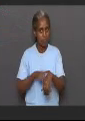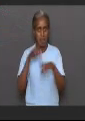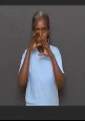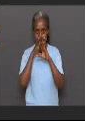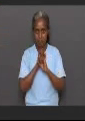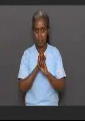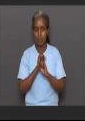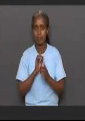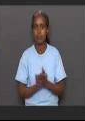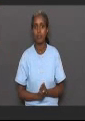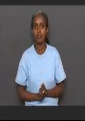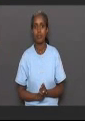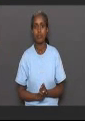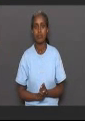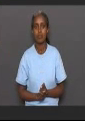Time's up.